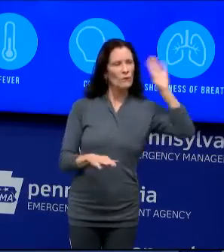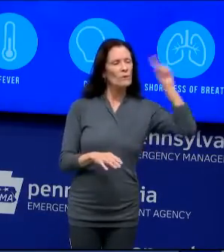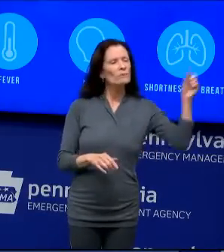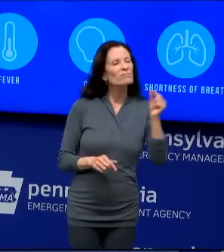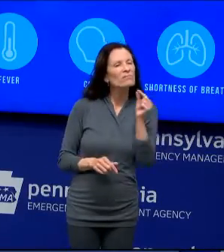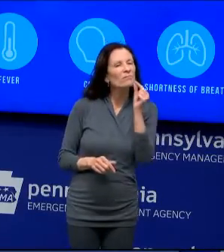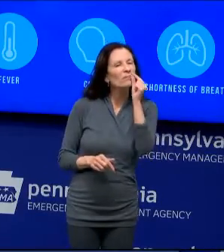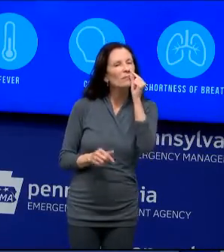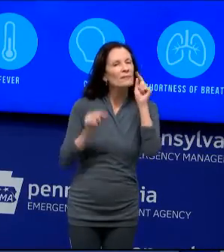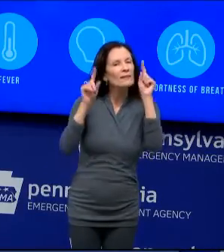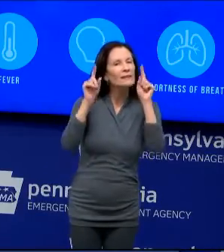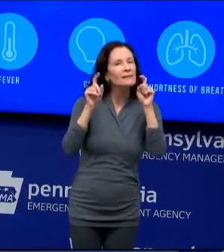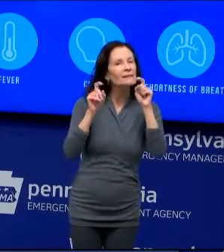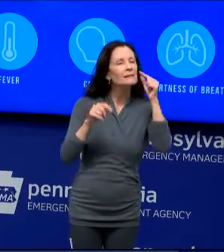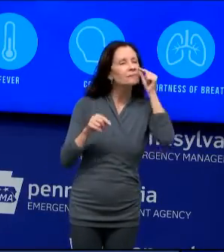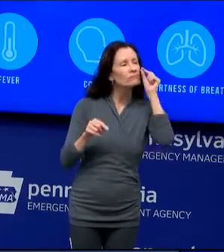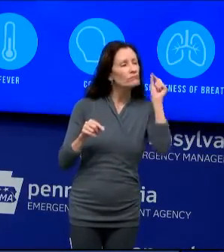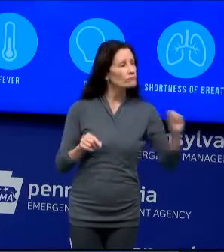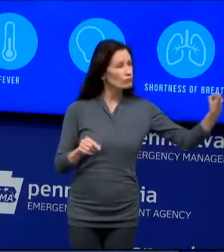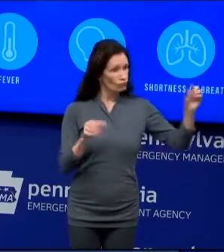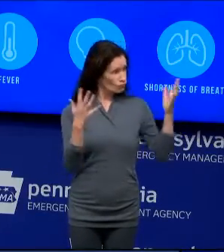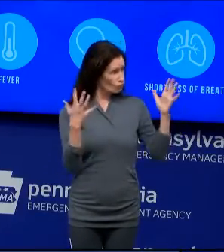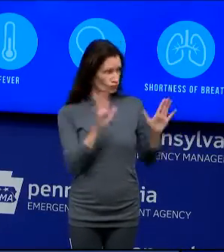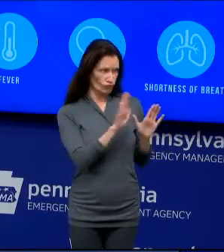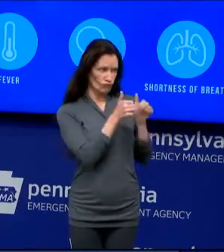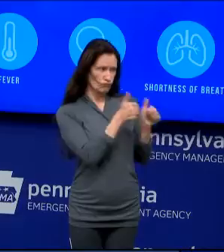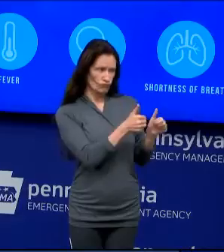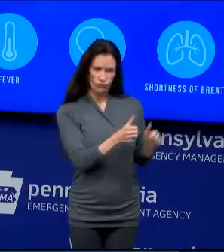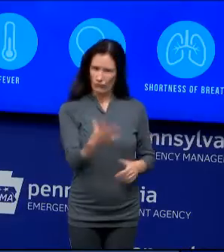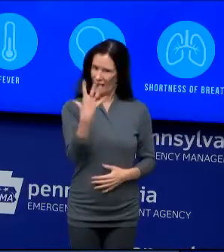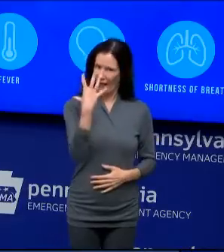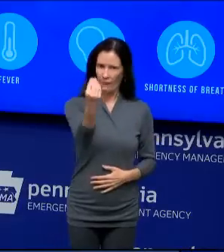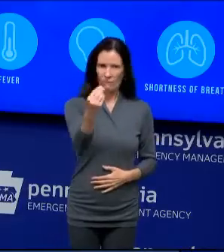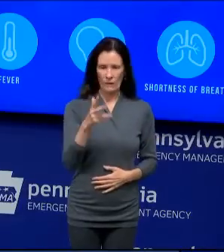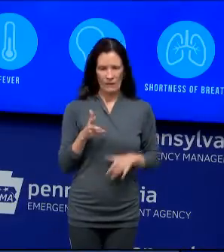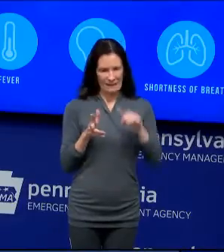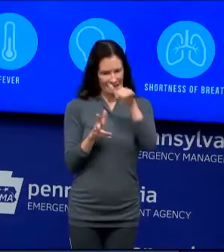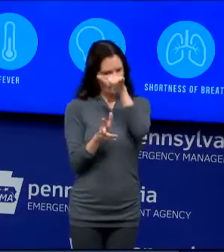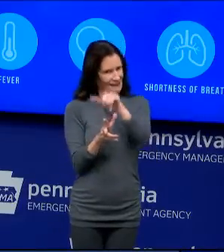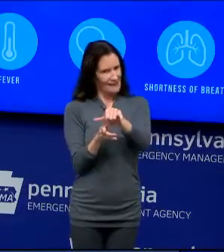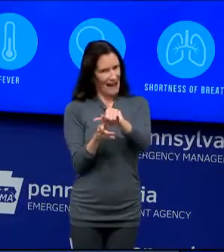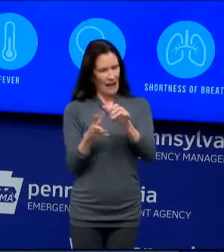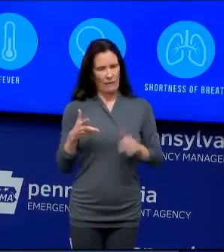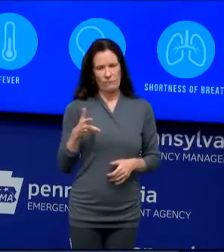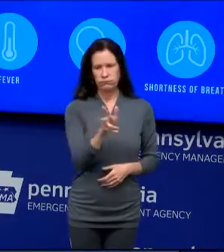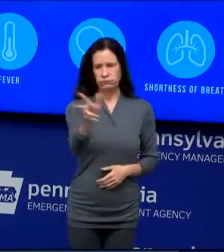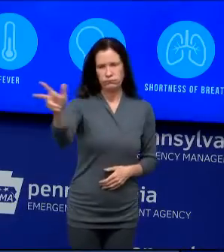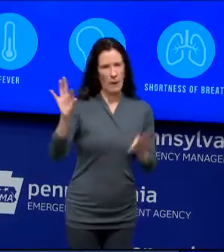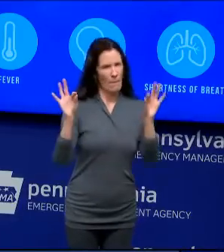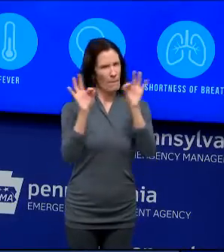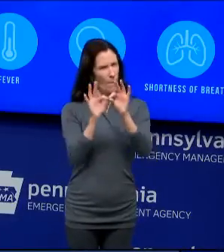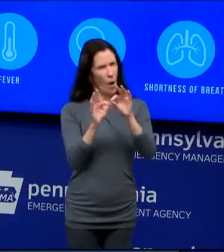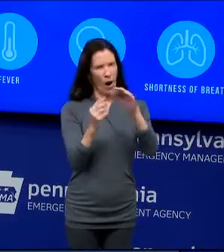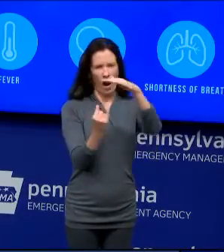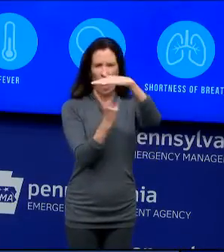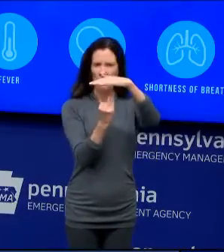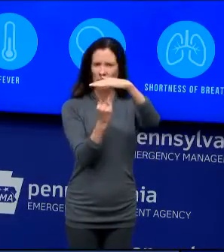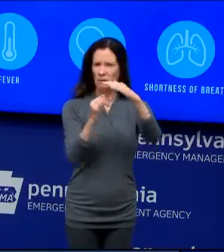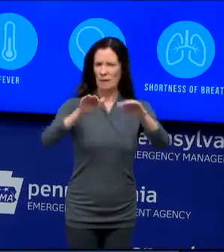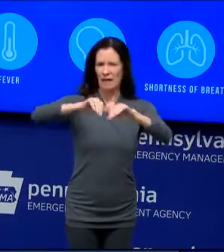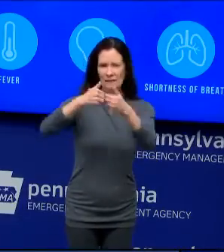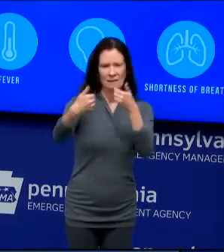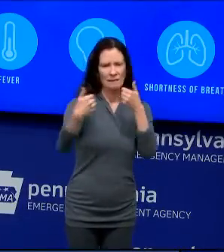are waiting the results of the test. The state laboratory in Exton will be processing these tests, and we